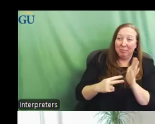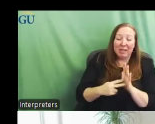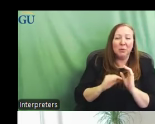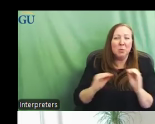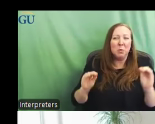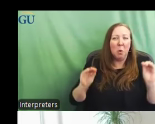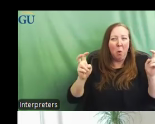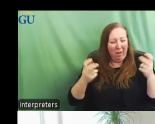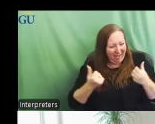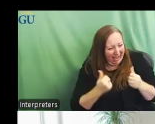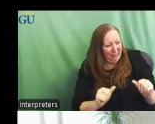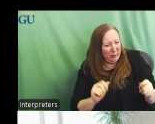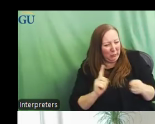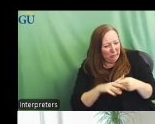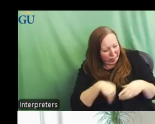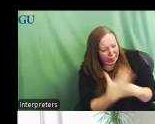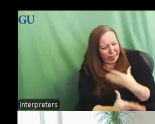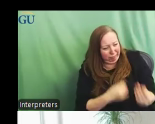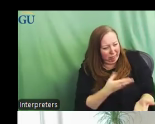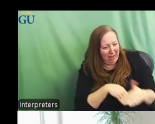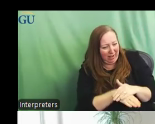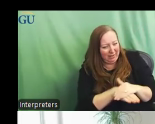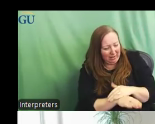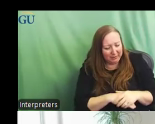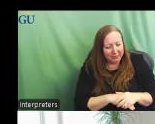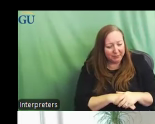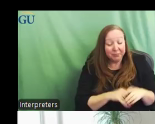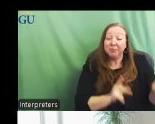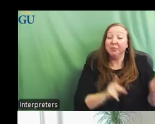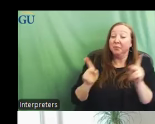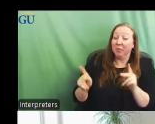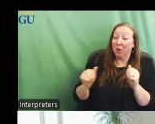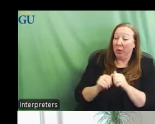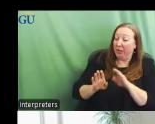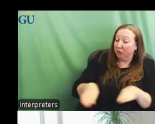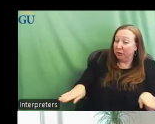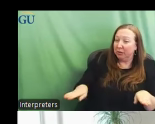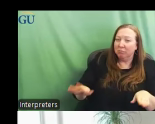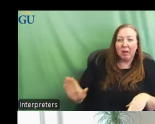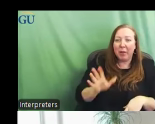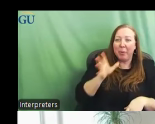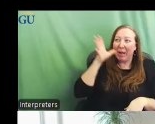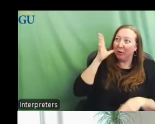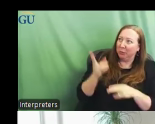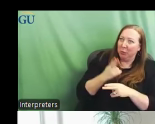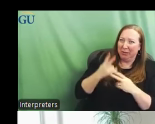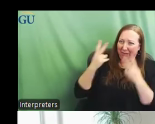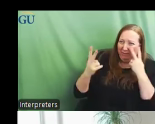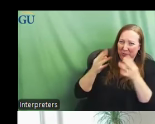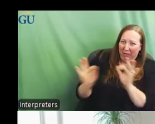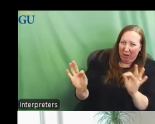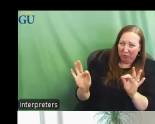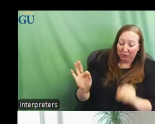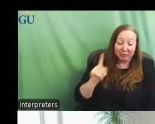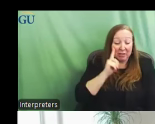information. We see the same with children whose parents use visual language. So if we see a deaf child who